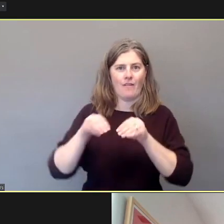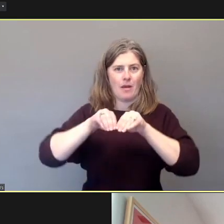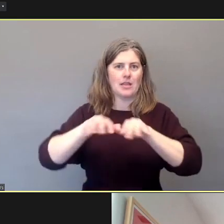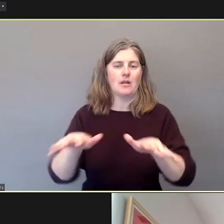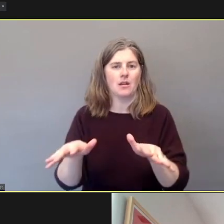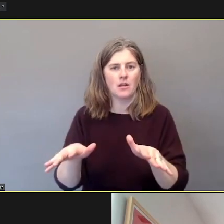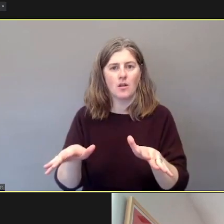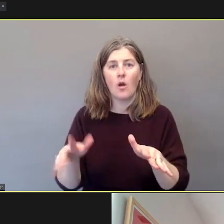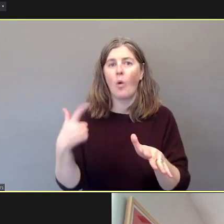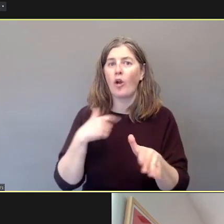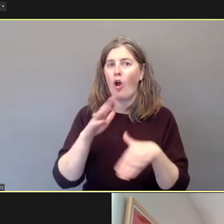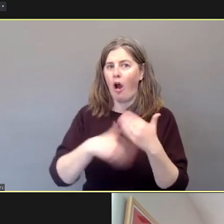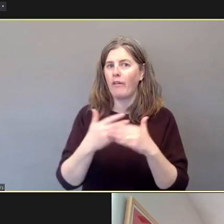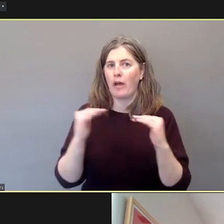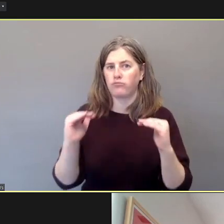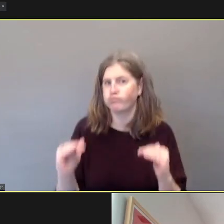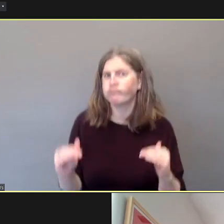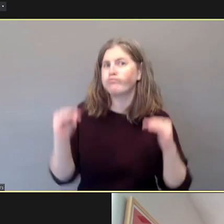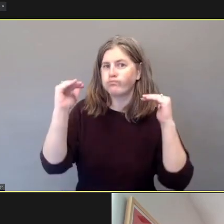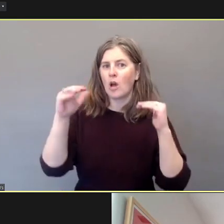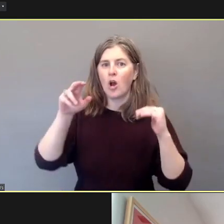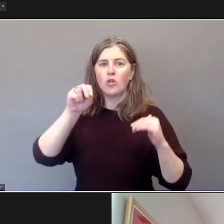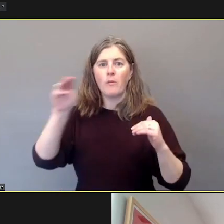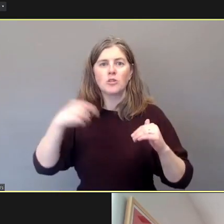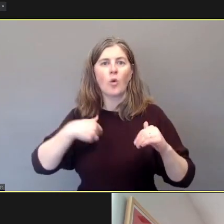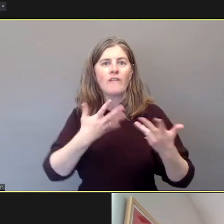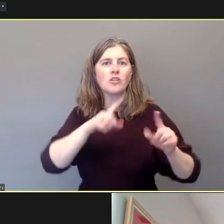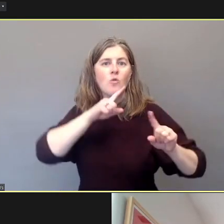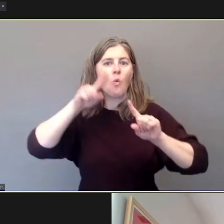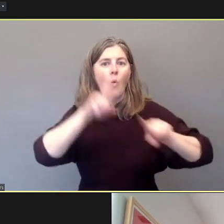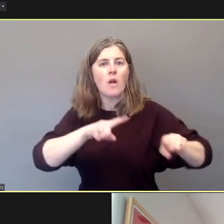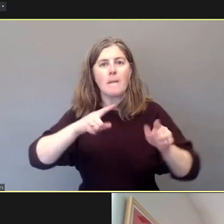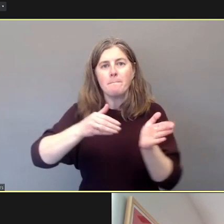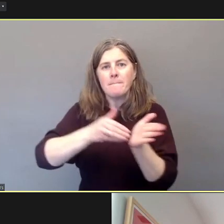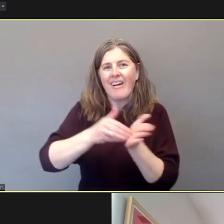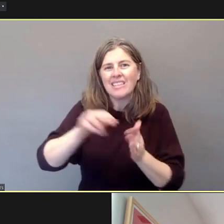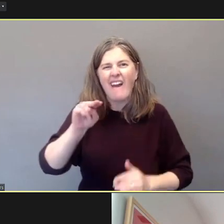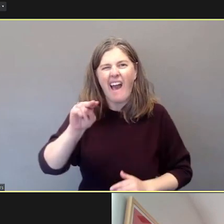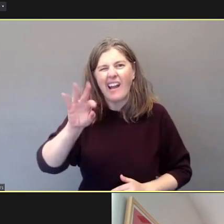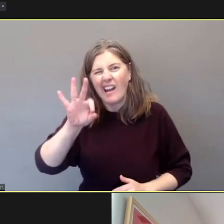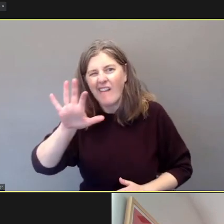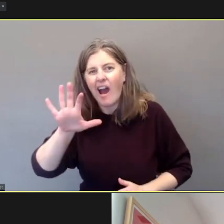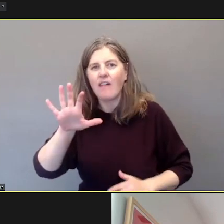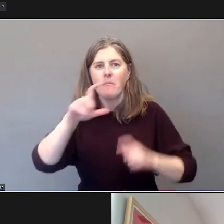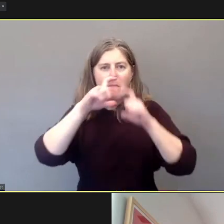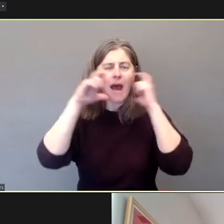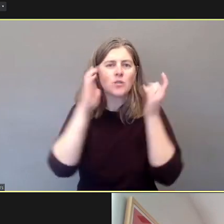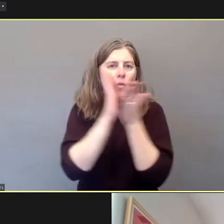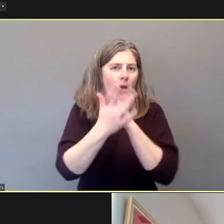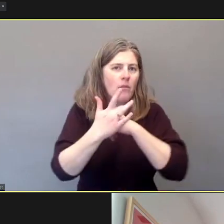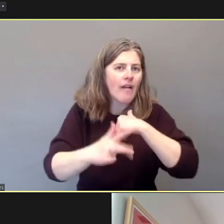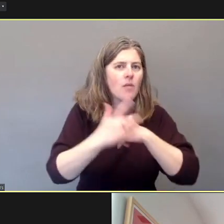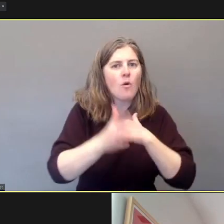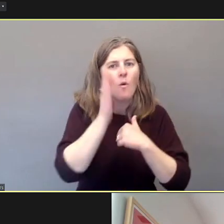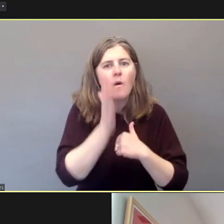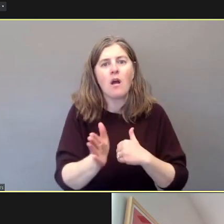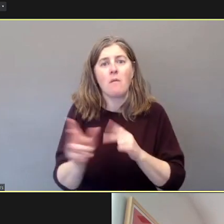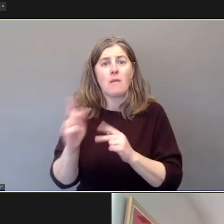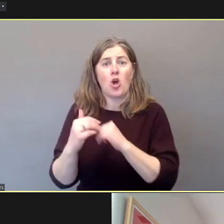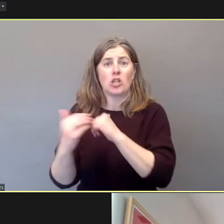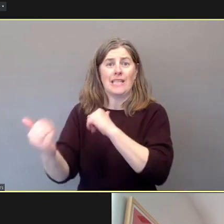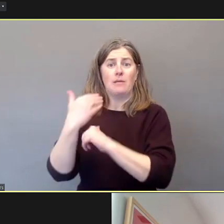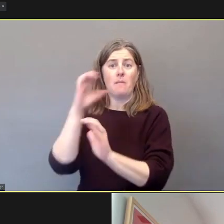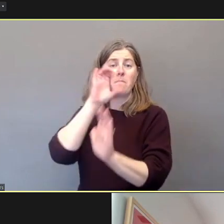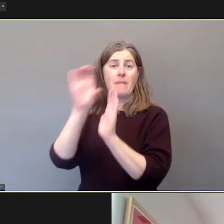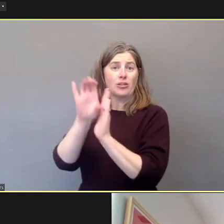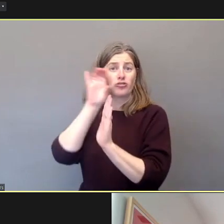are upgrading. New Mexico's ordered millions of N95 masks. Those will be available. People are sending me